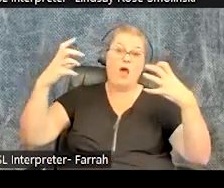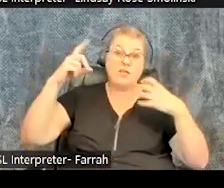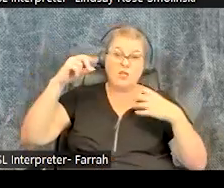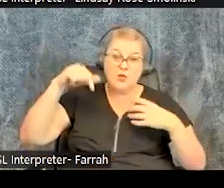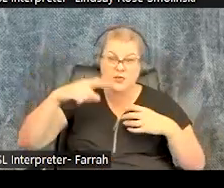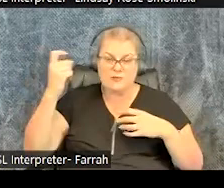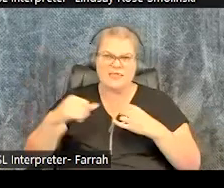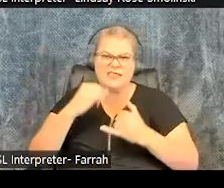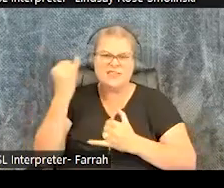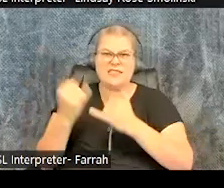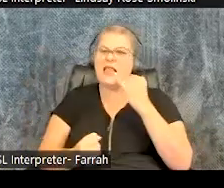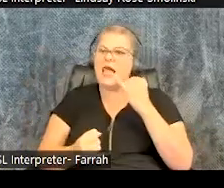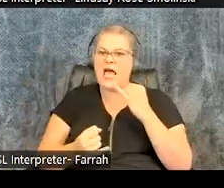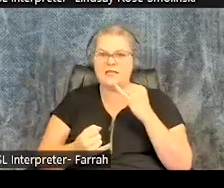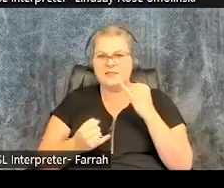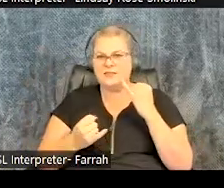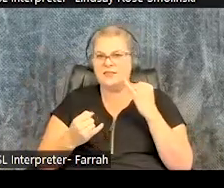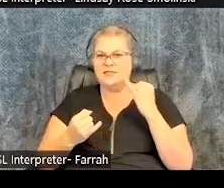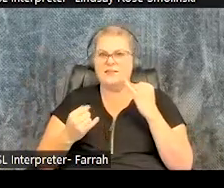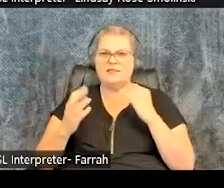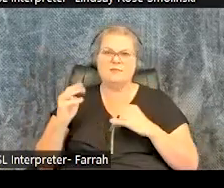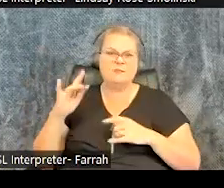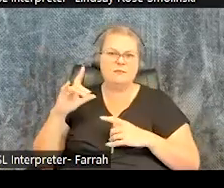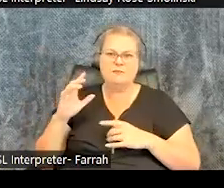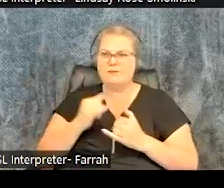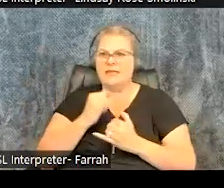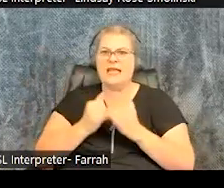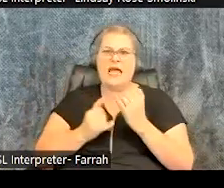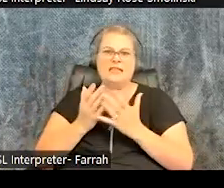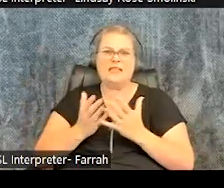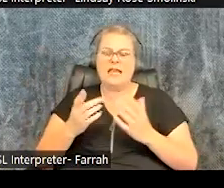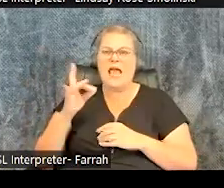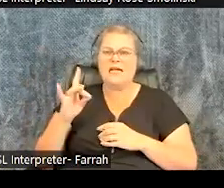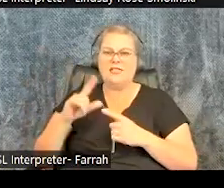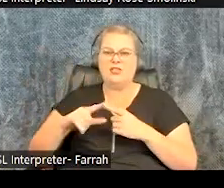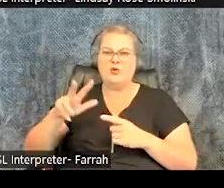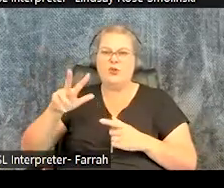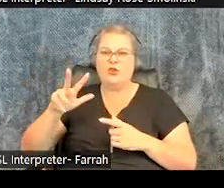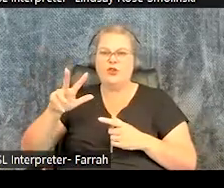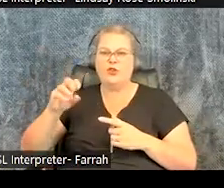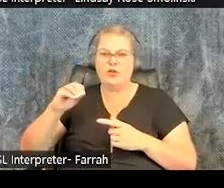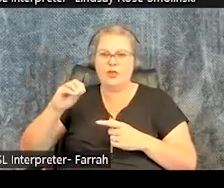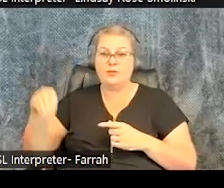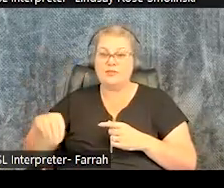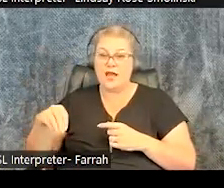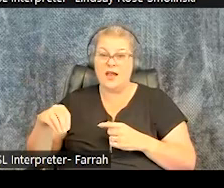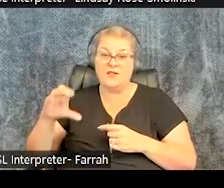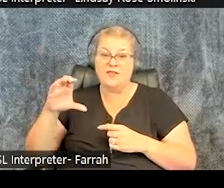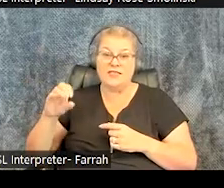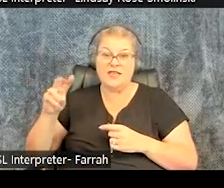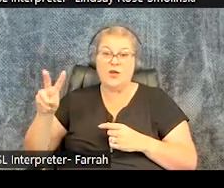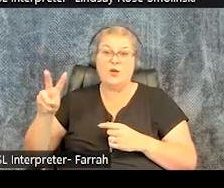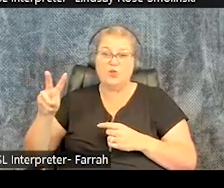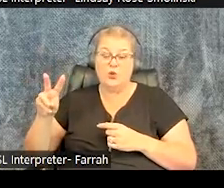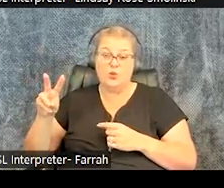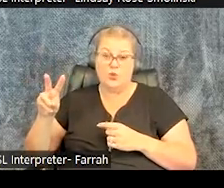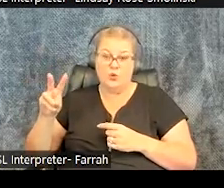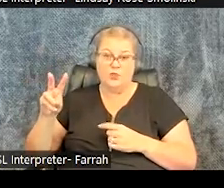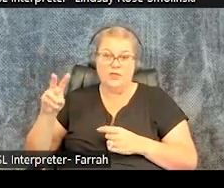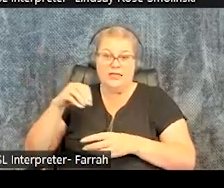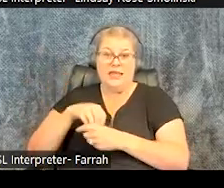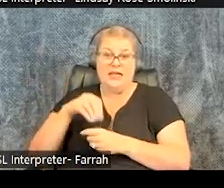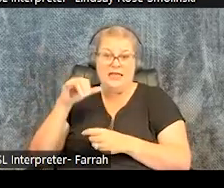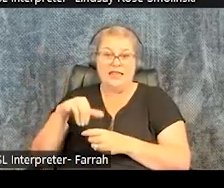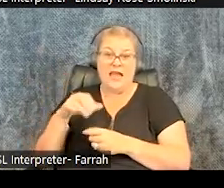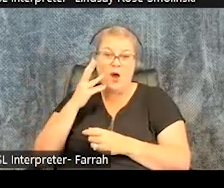mile. 18 to 30% of the carbon footprint in a wine bottle or any kind of bottle is just